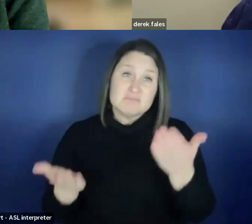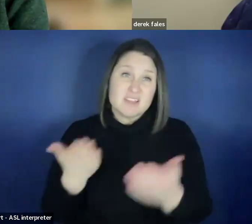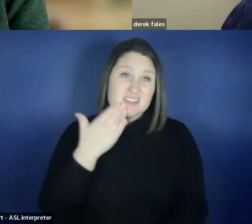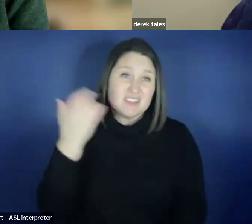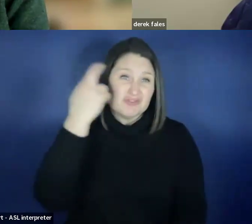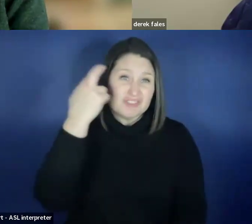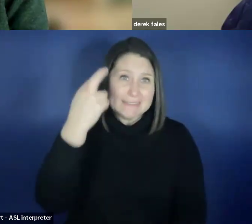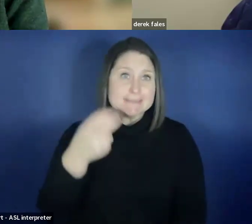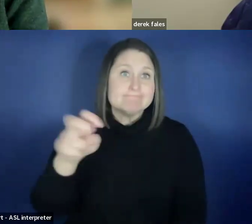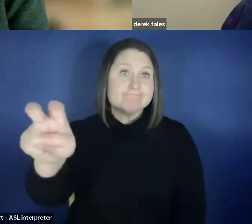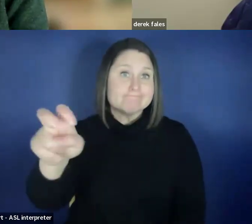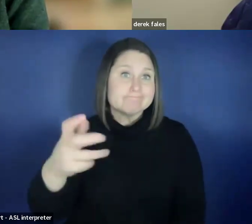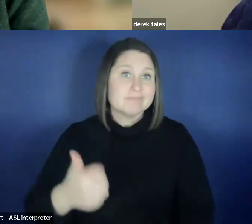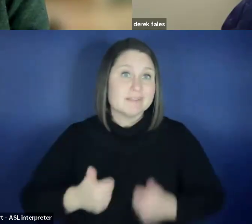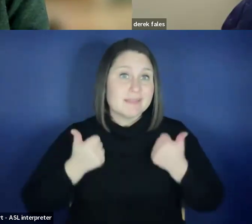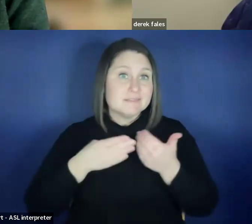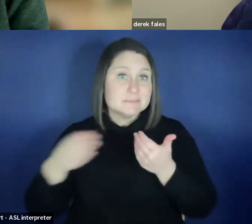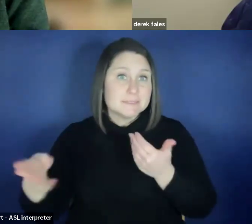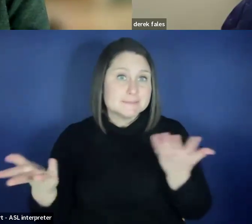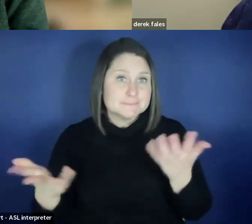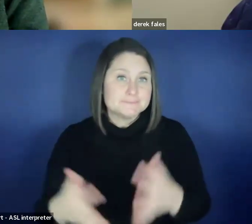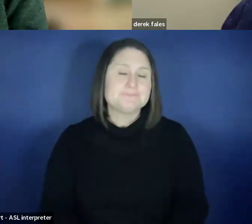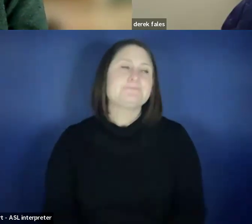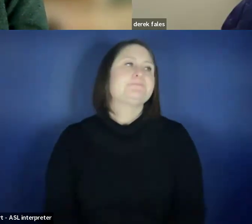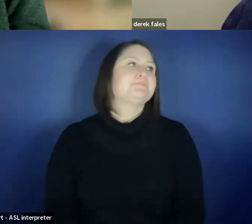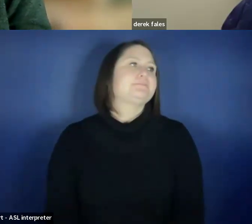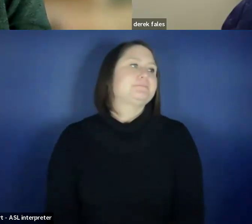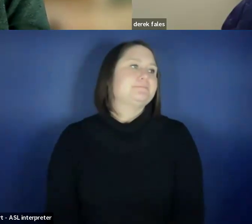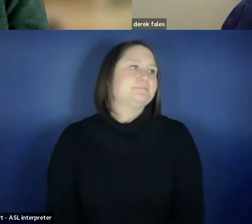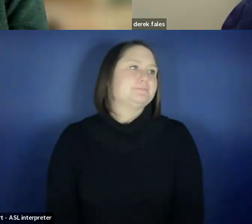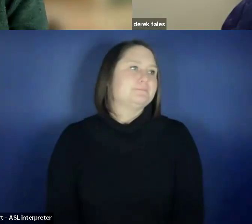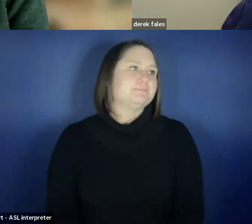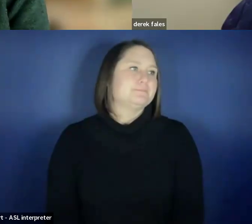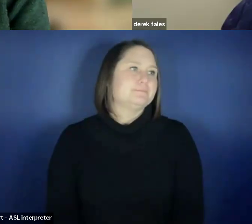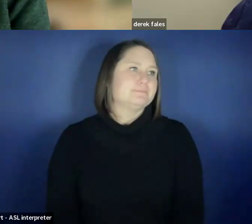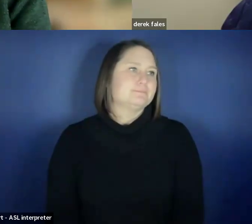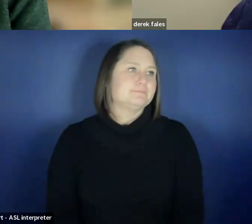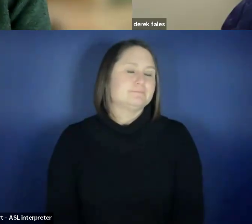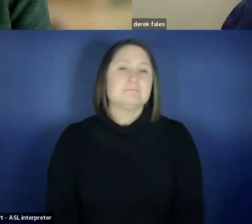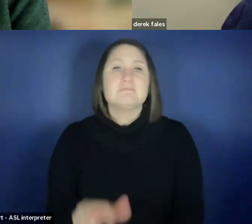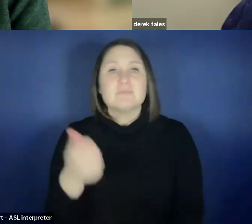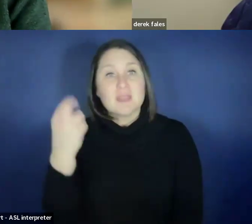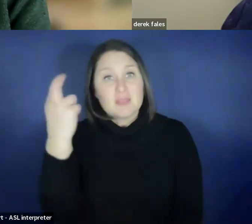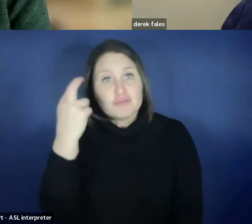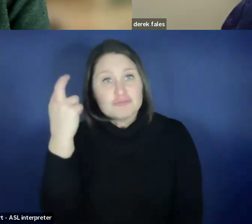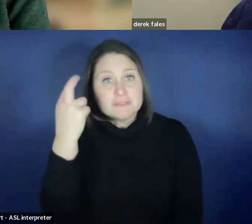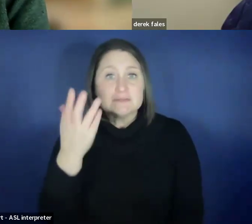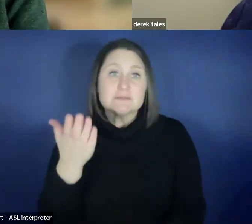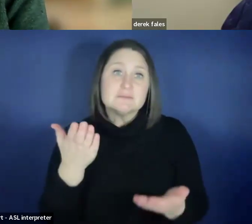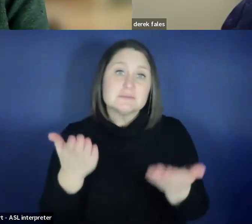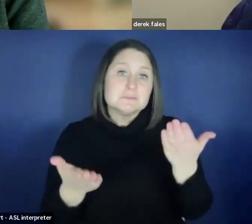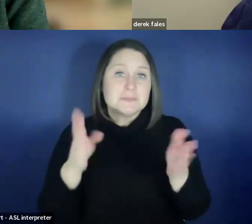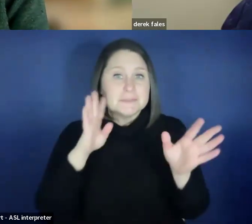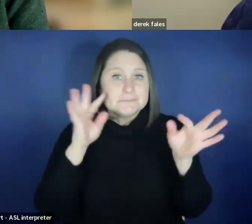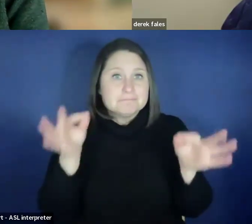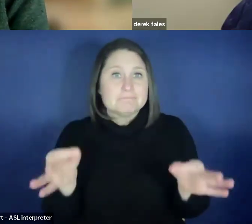reason why they want to switch to lifespan. Or there's There's other reasons that people may decide,